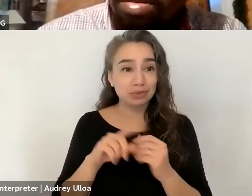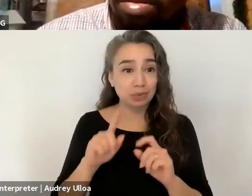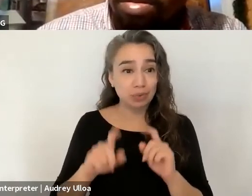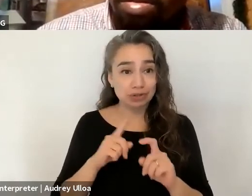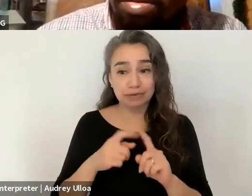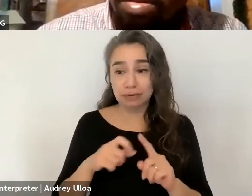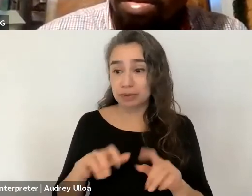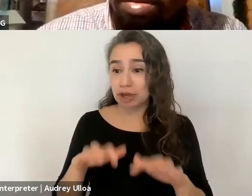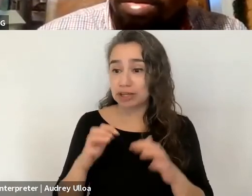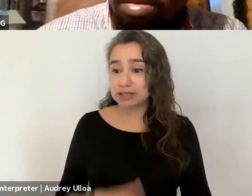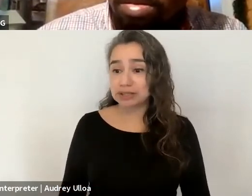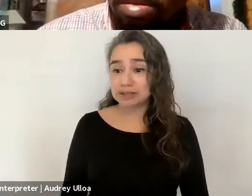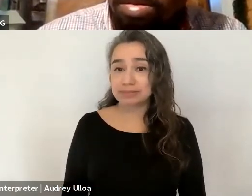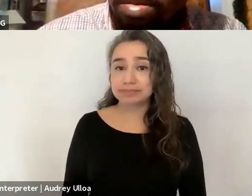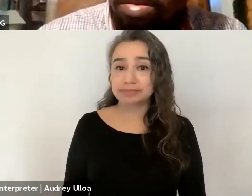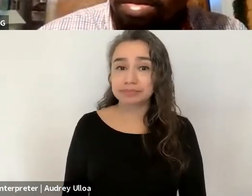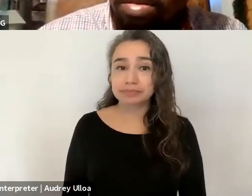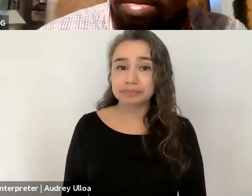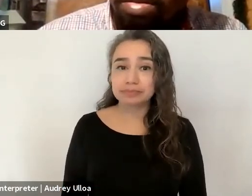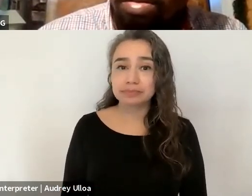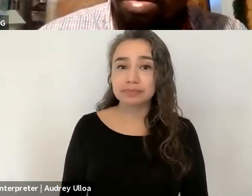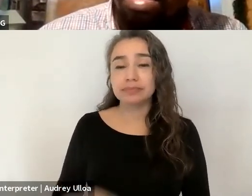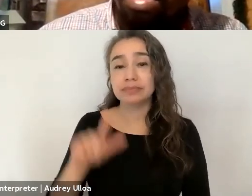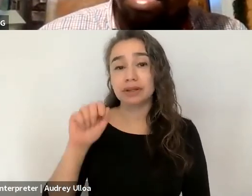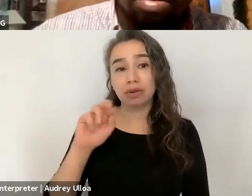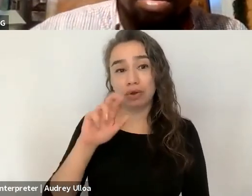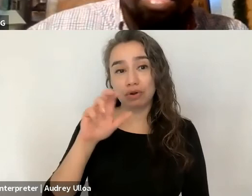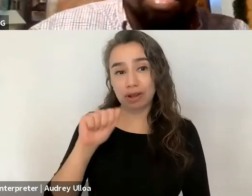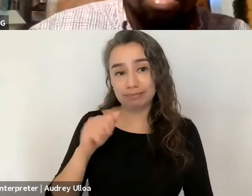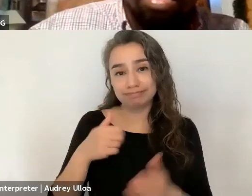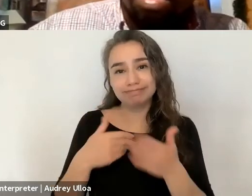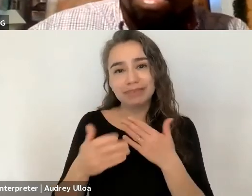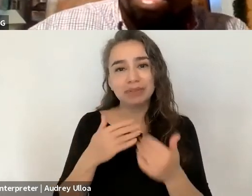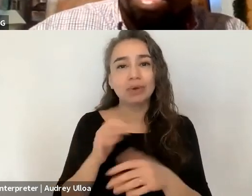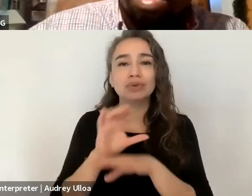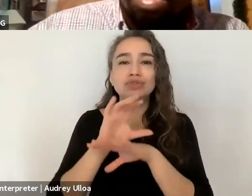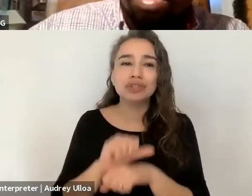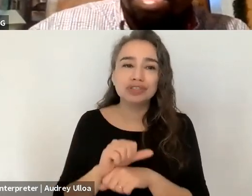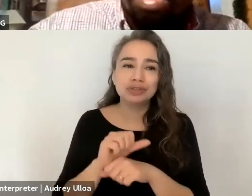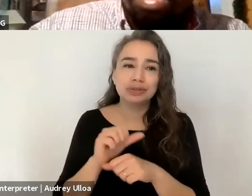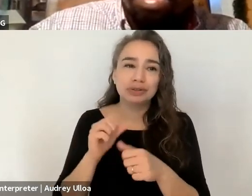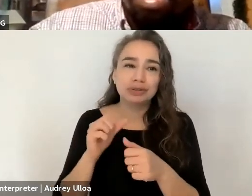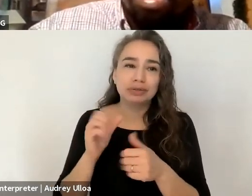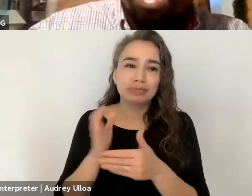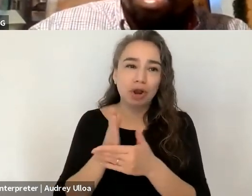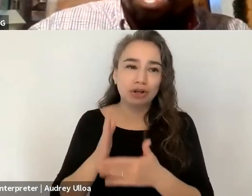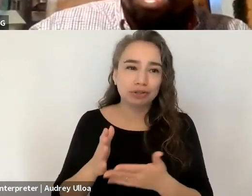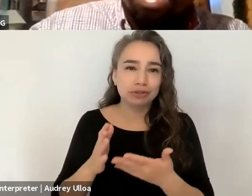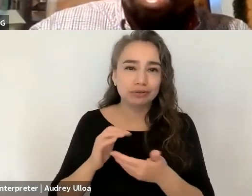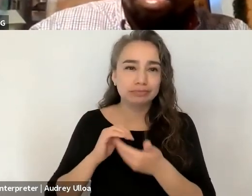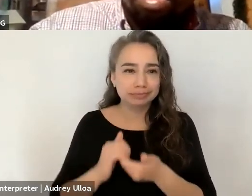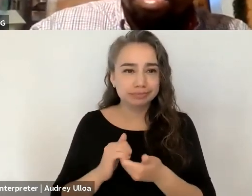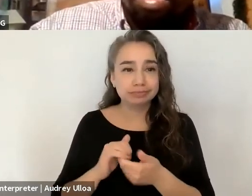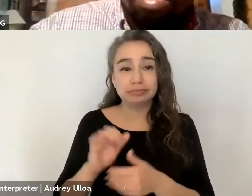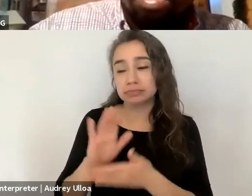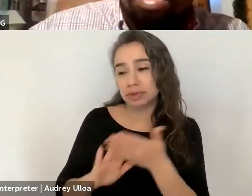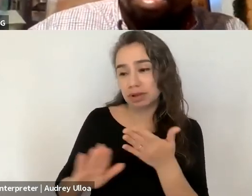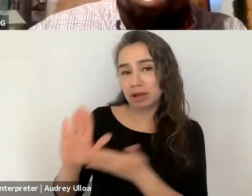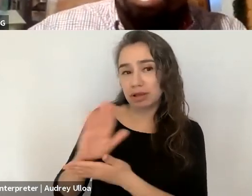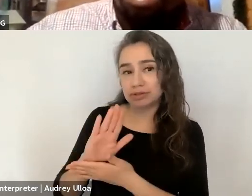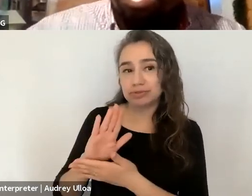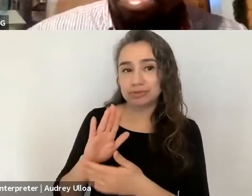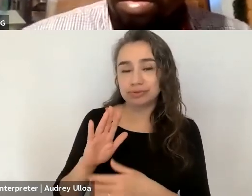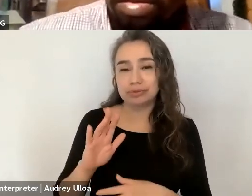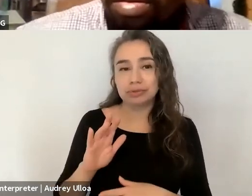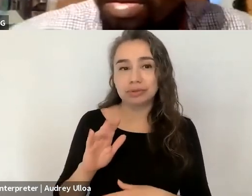audience. Yeah, so even though it's a traditional partner, which would be Brevard College, I think